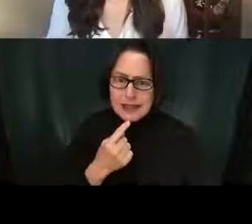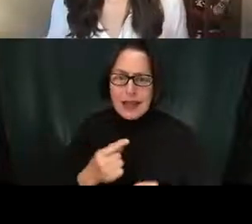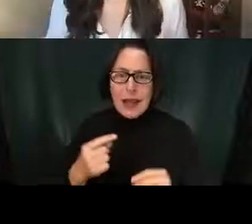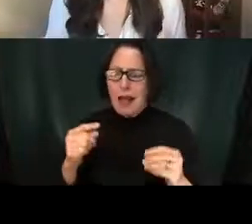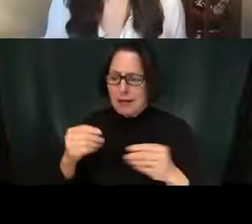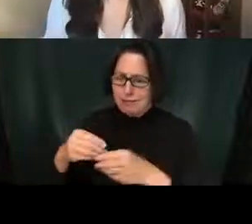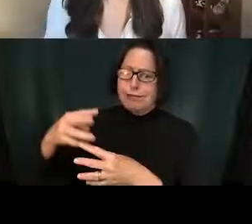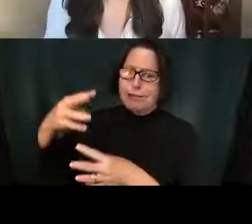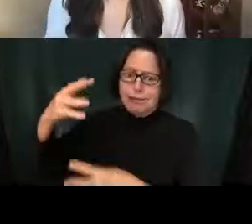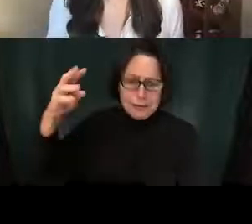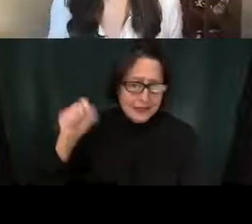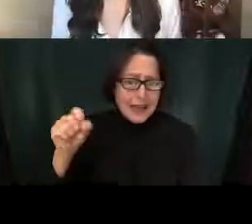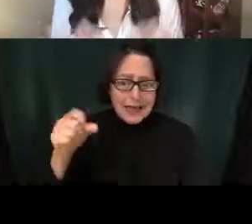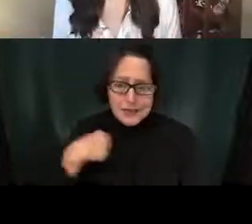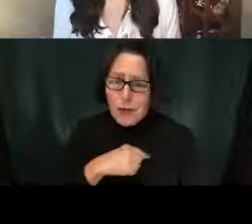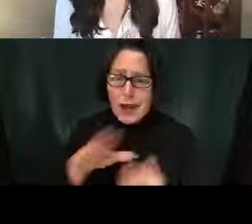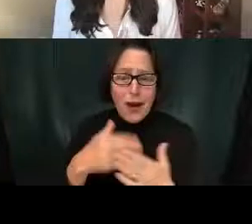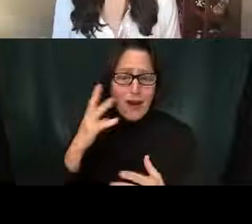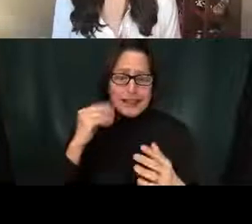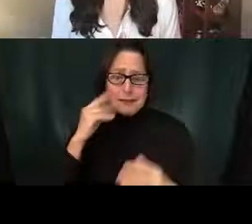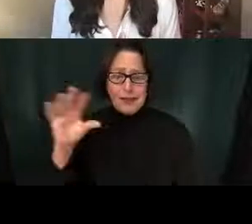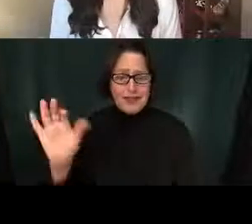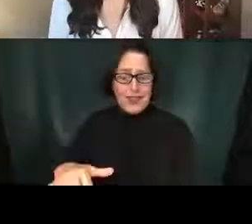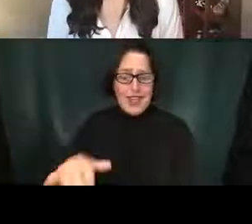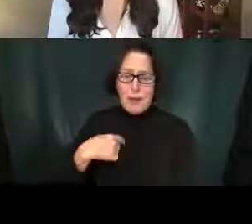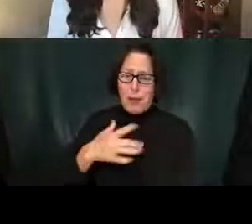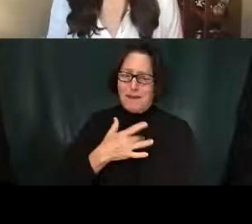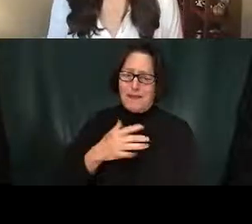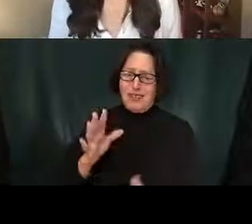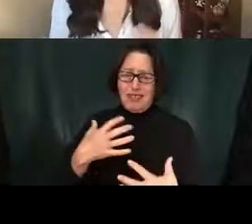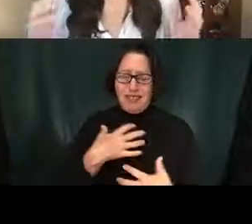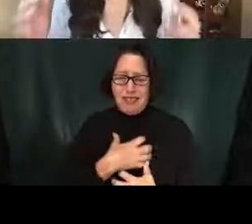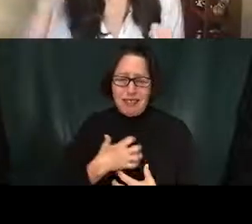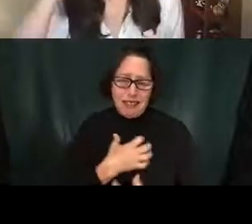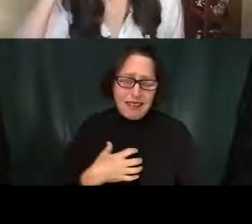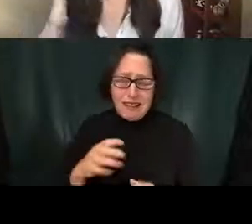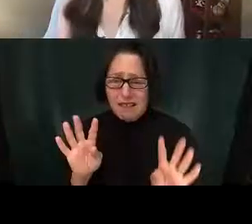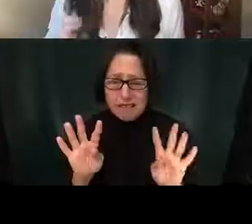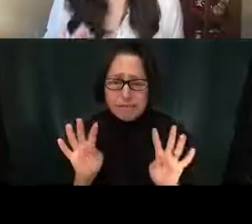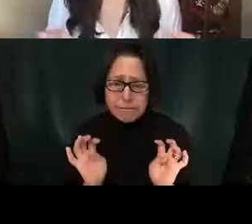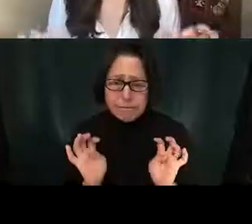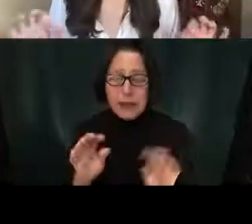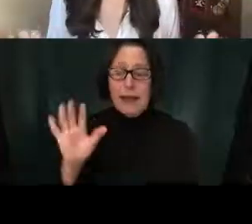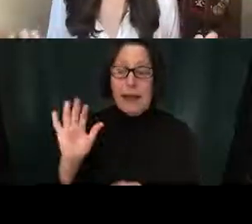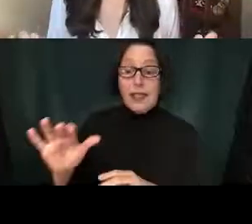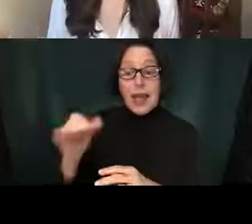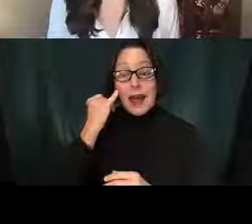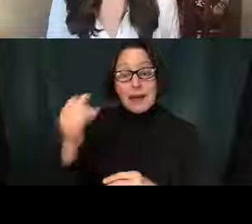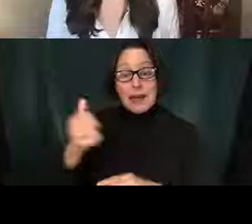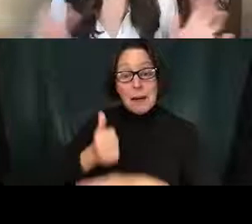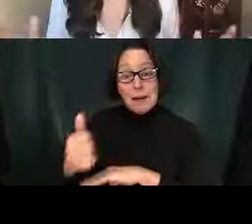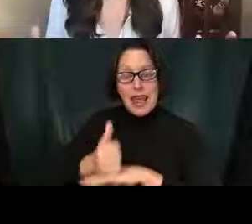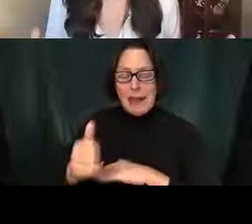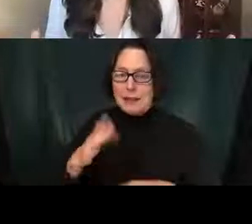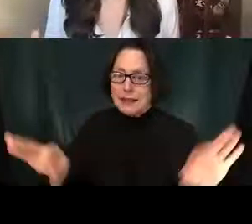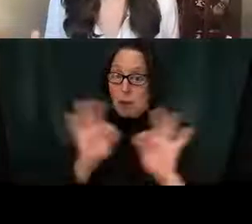great. Yes, we all have those experiences too, where we felt discouraged. And this concept of blame is a really important one that we